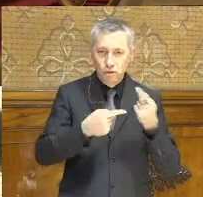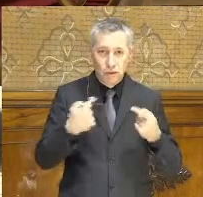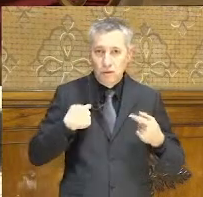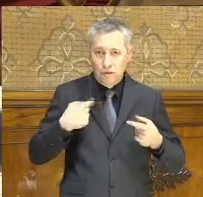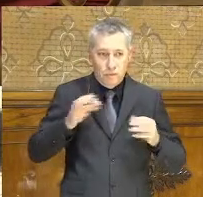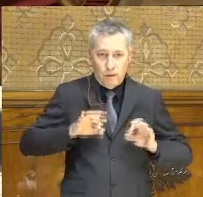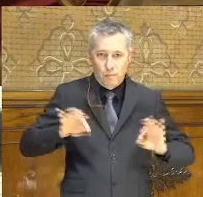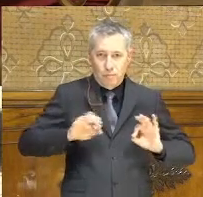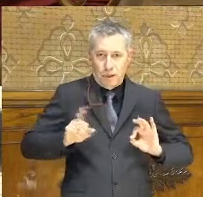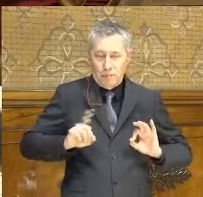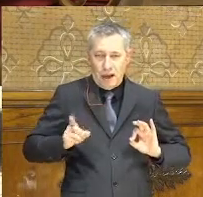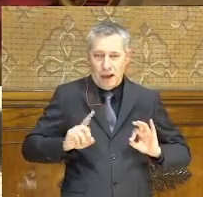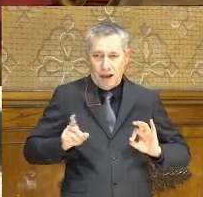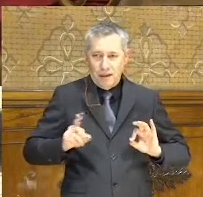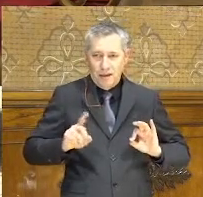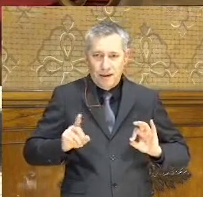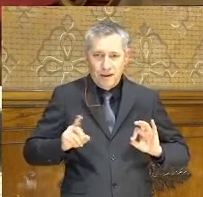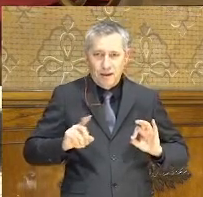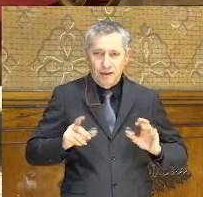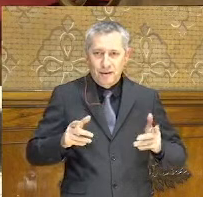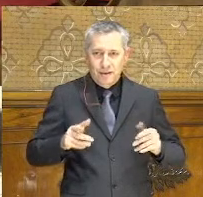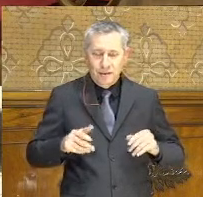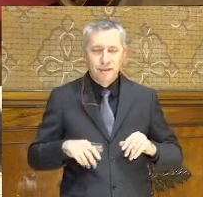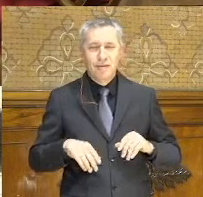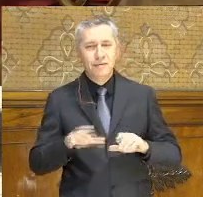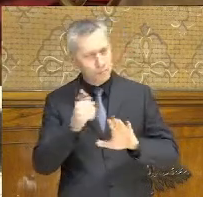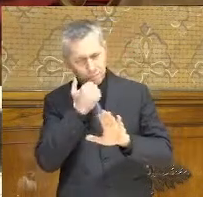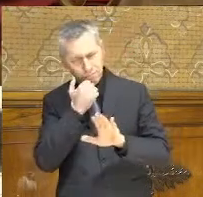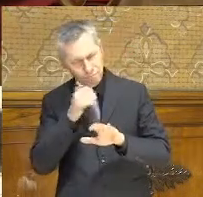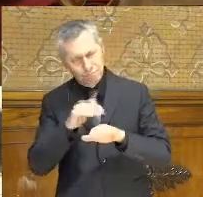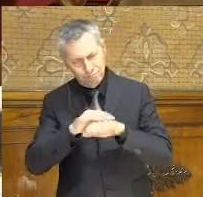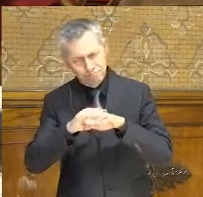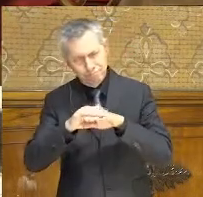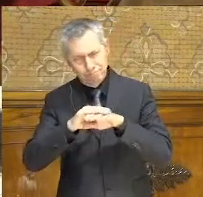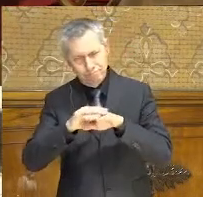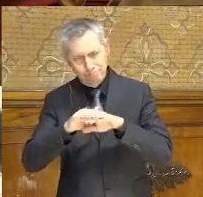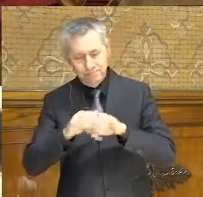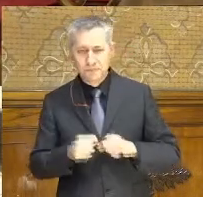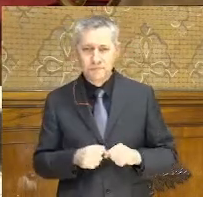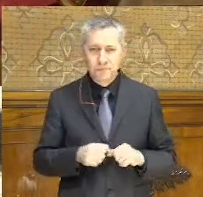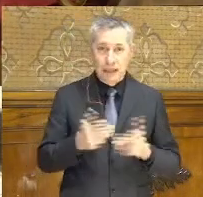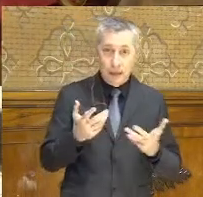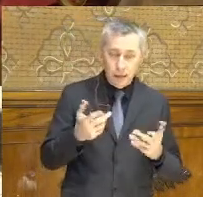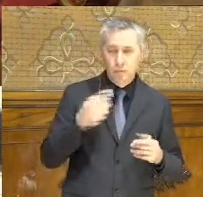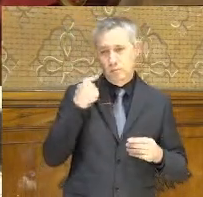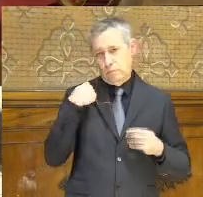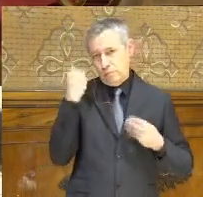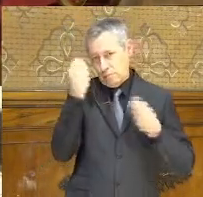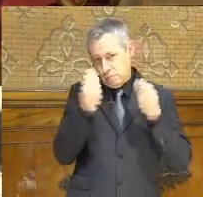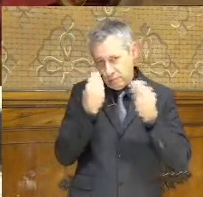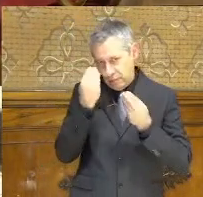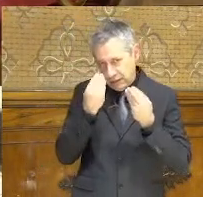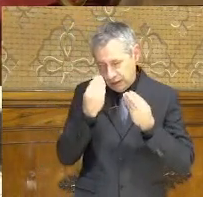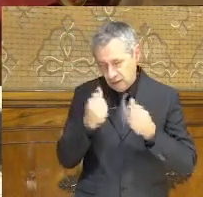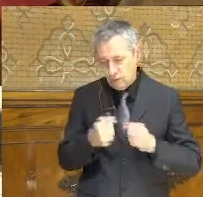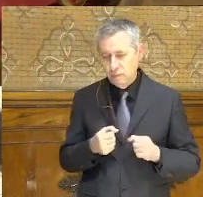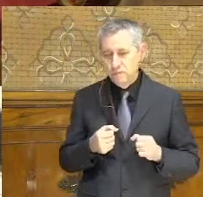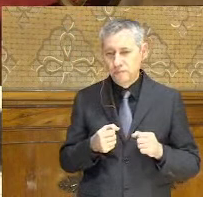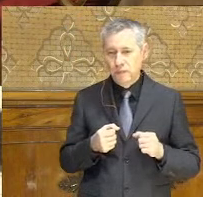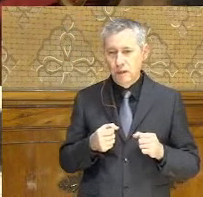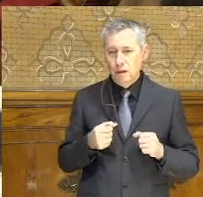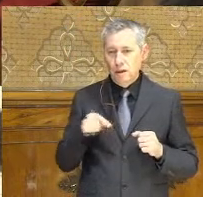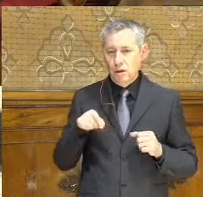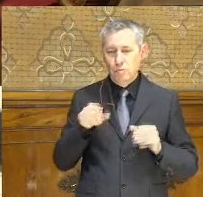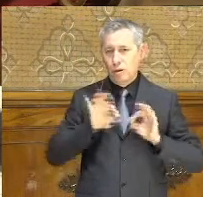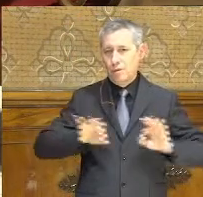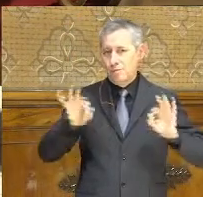being unprepared. Absolutely, absolutely. No, I was thinking, this state of unpreparedness,